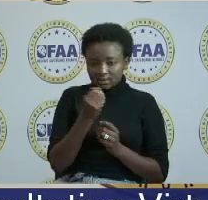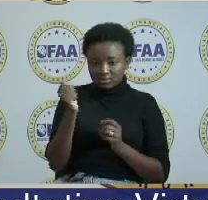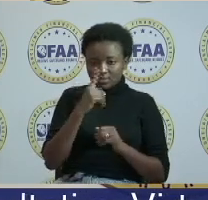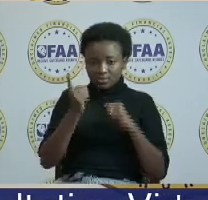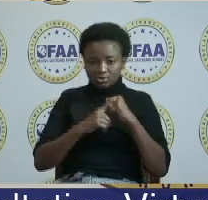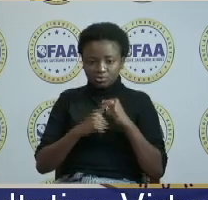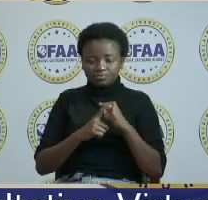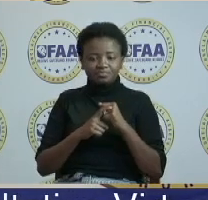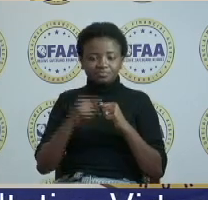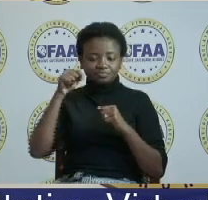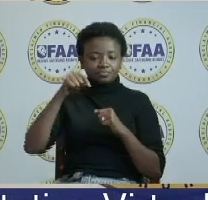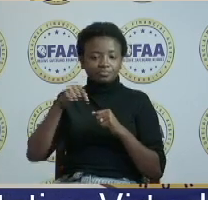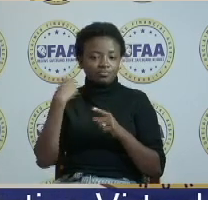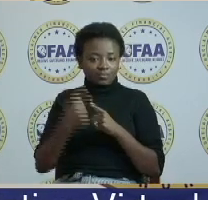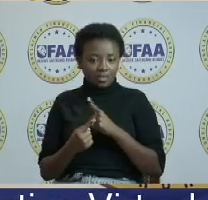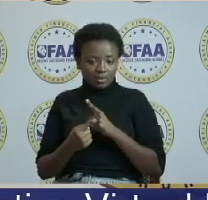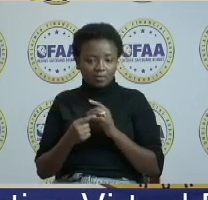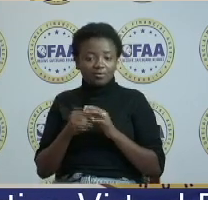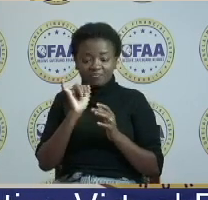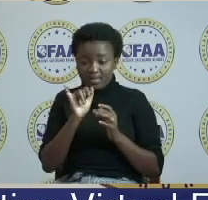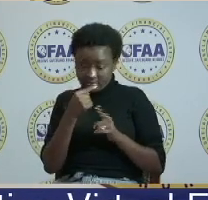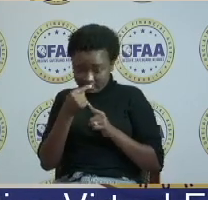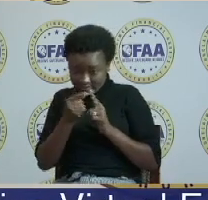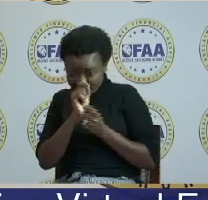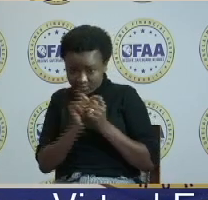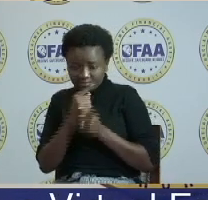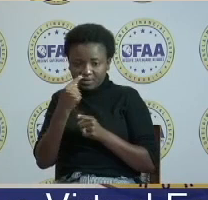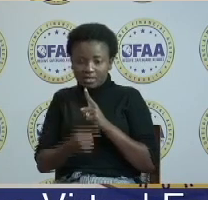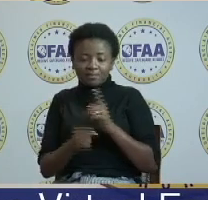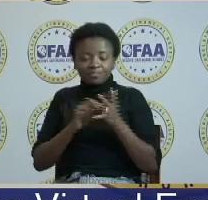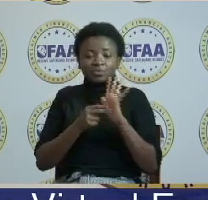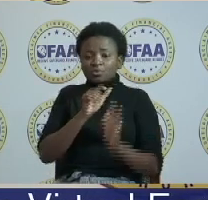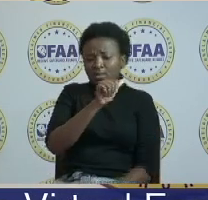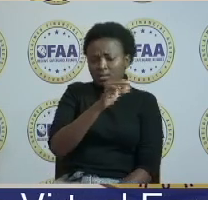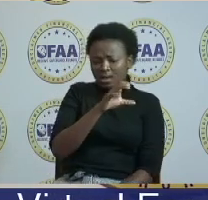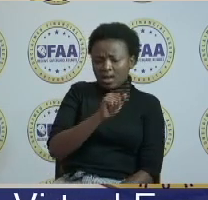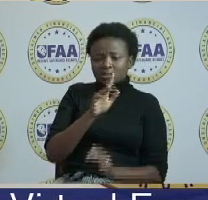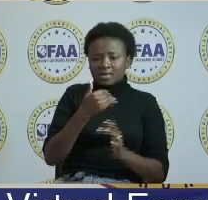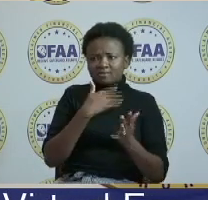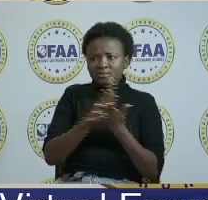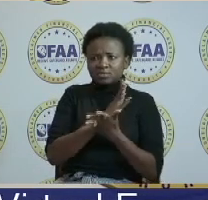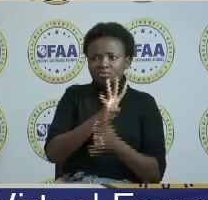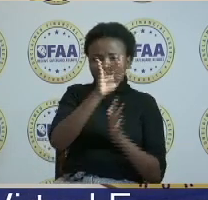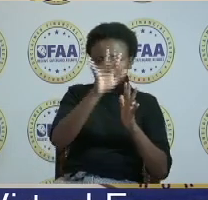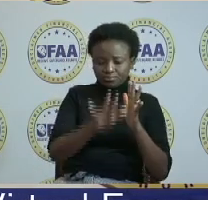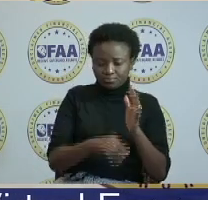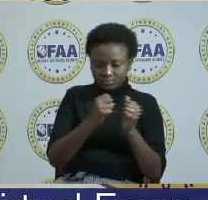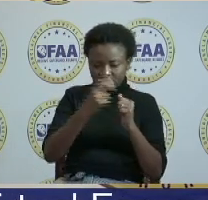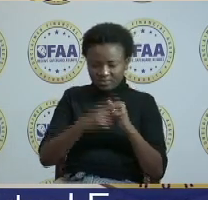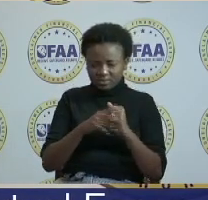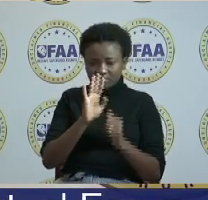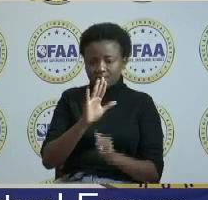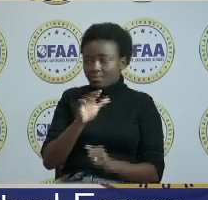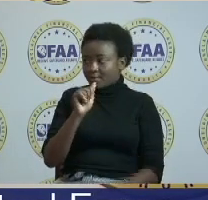year. And these assets, as per the Act stipulates from Section 4 to Section 17 of the